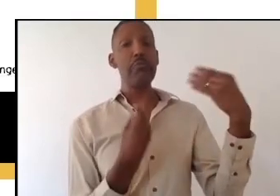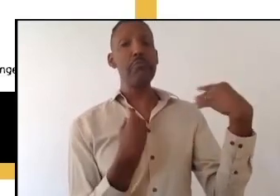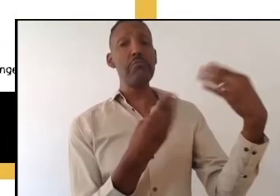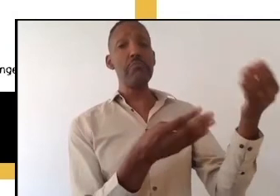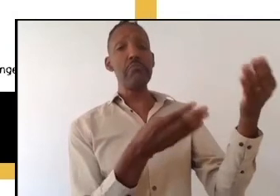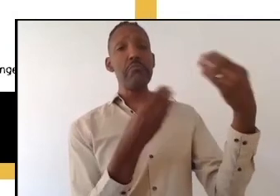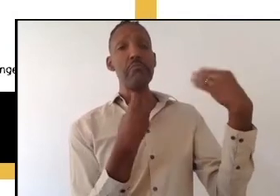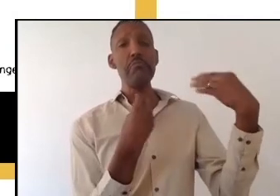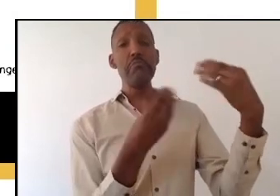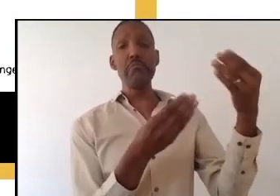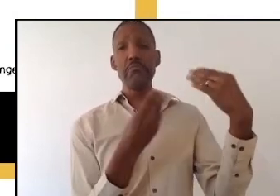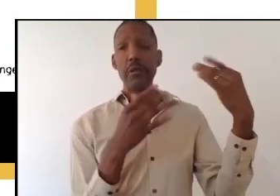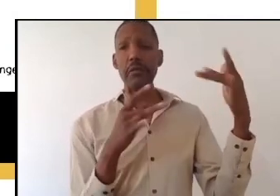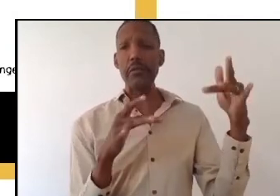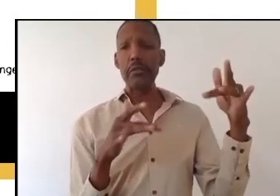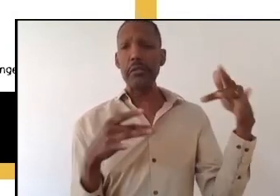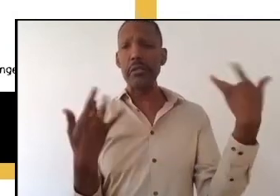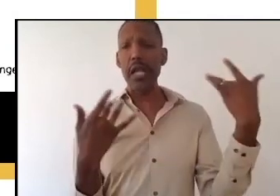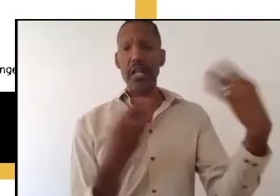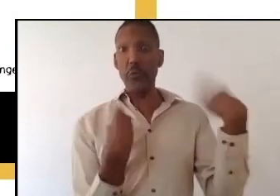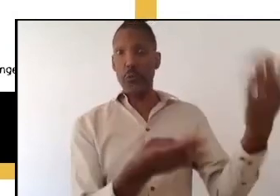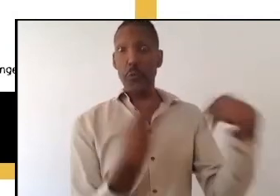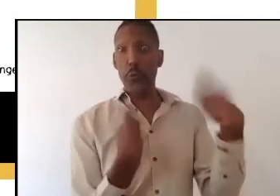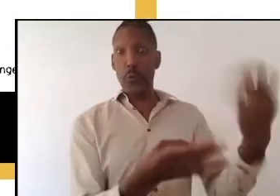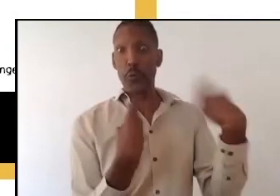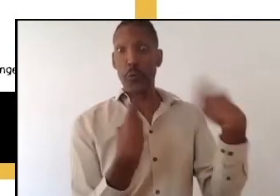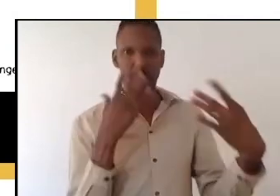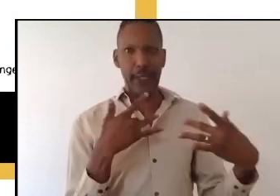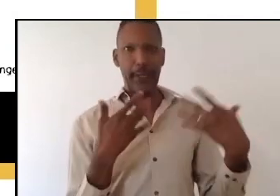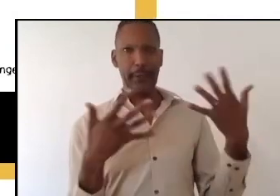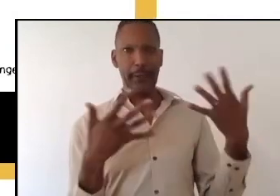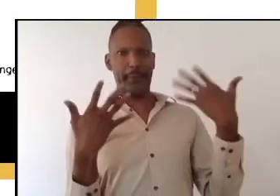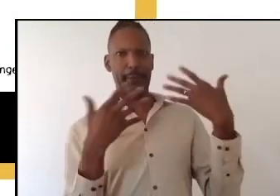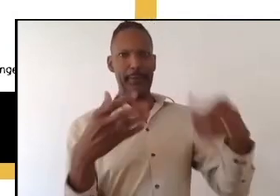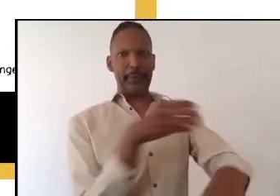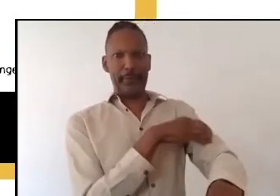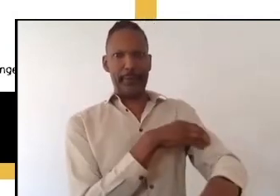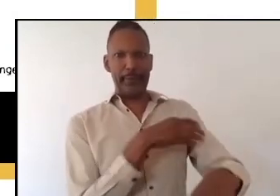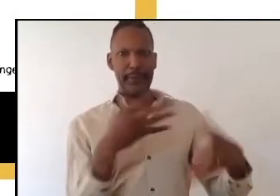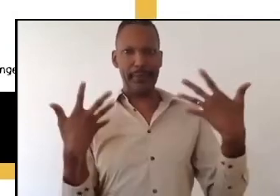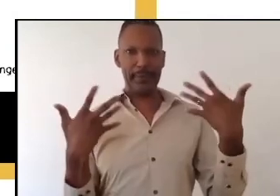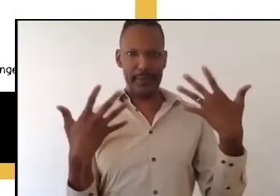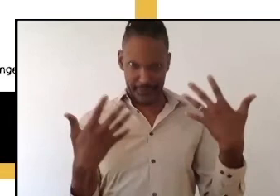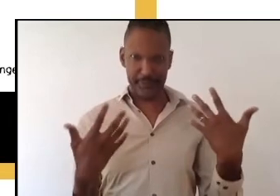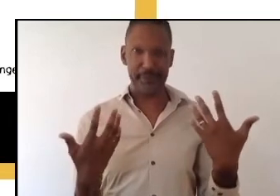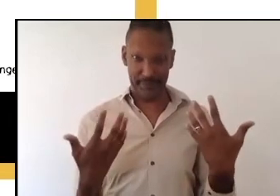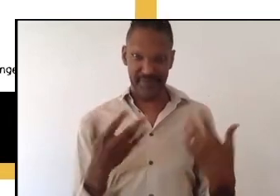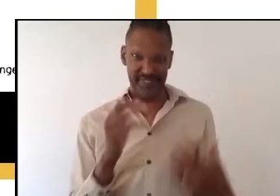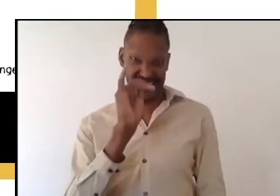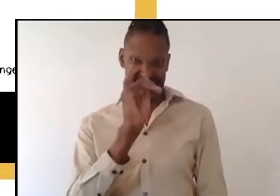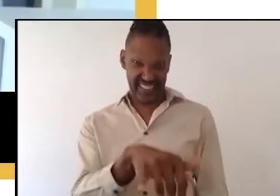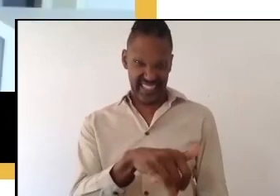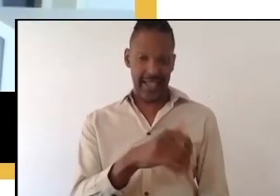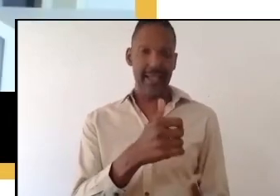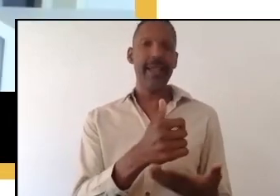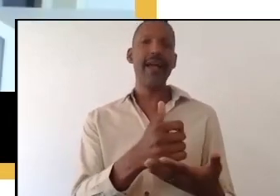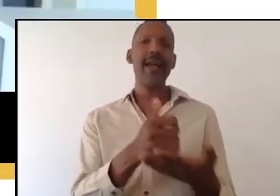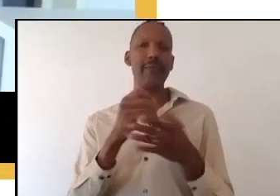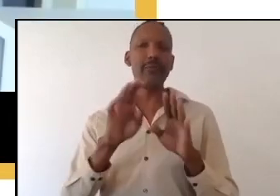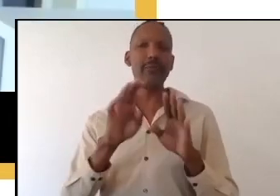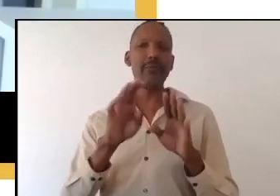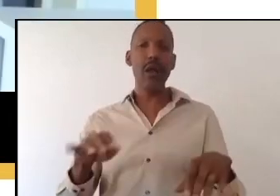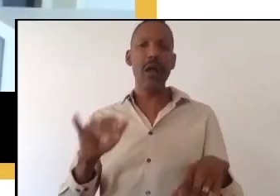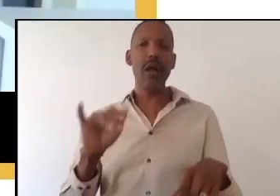Move it slowly. Move the book quickly. Which wind is stronger? We're getting